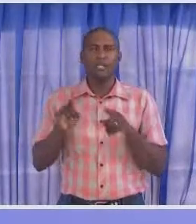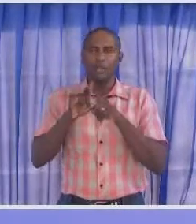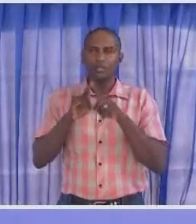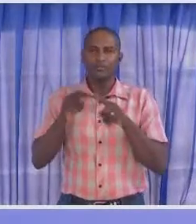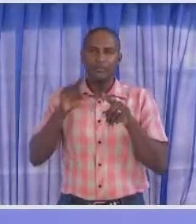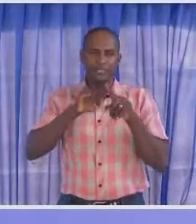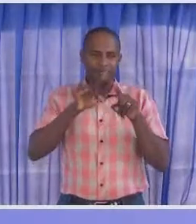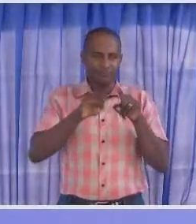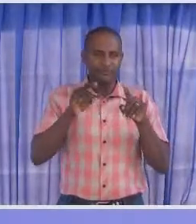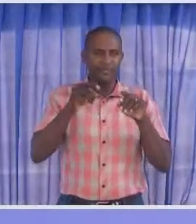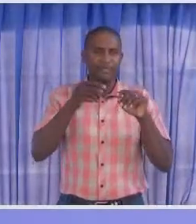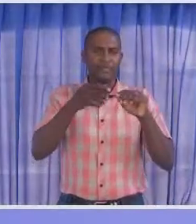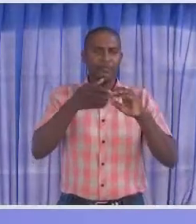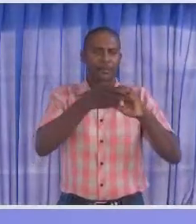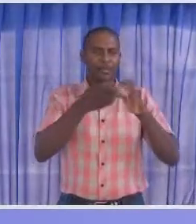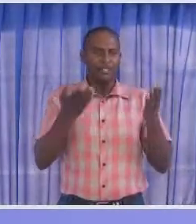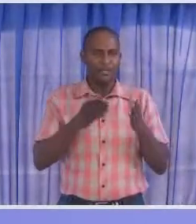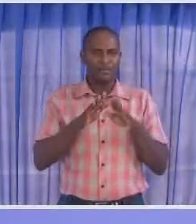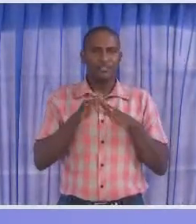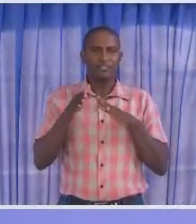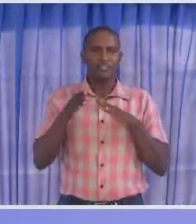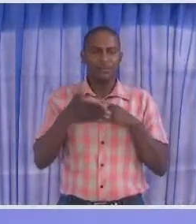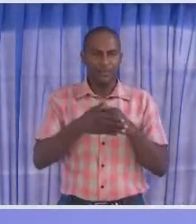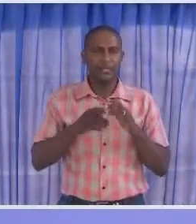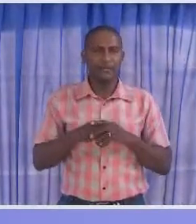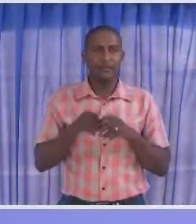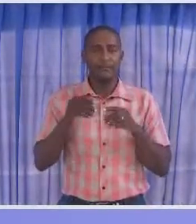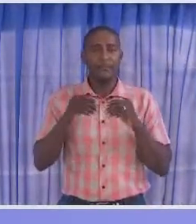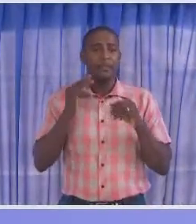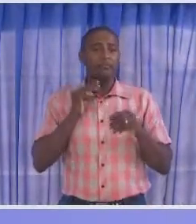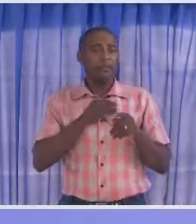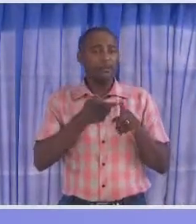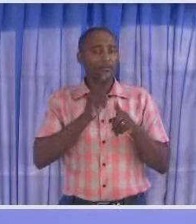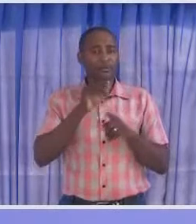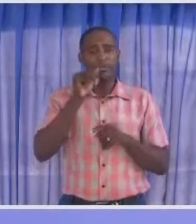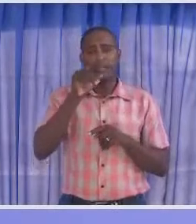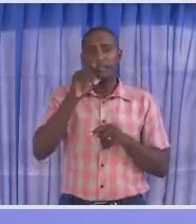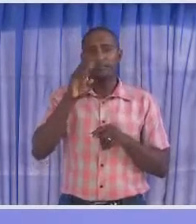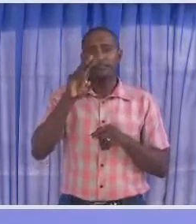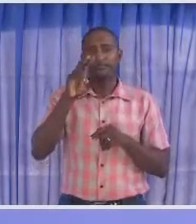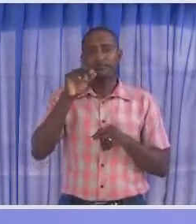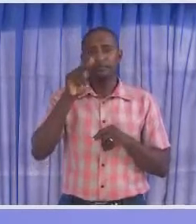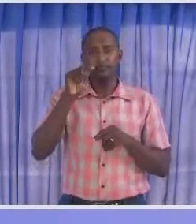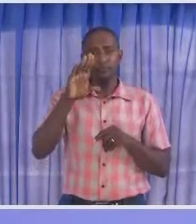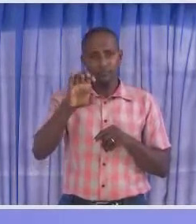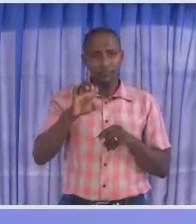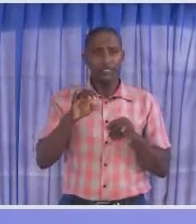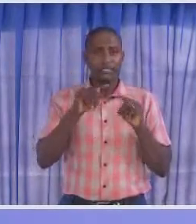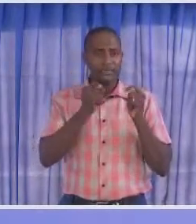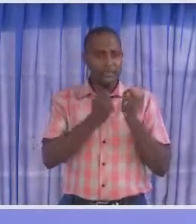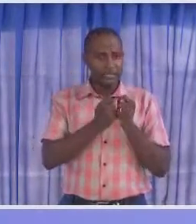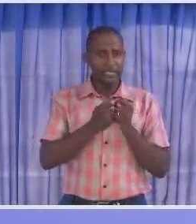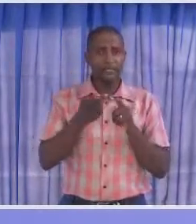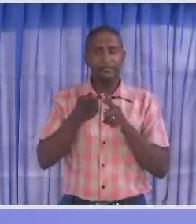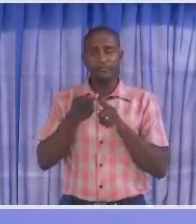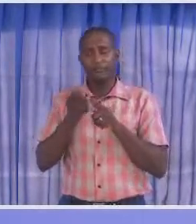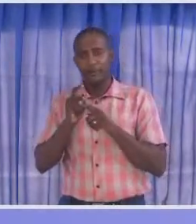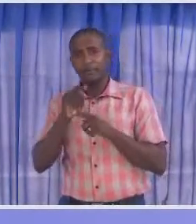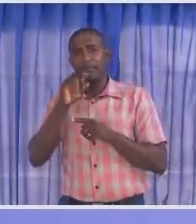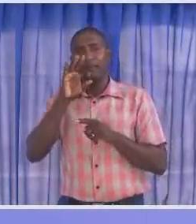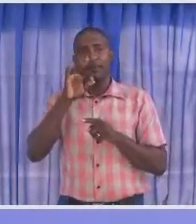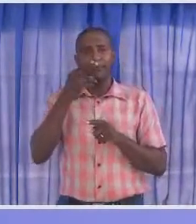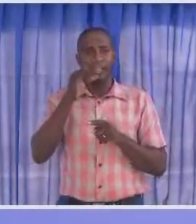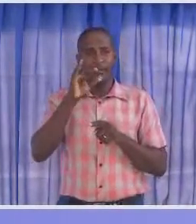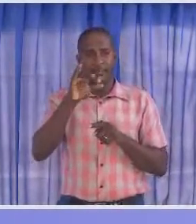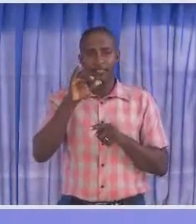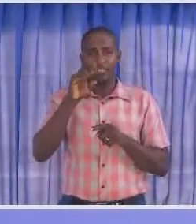Jamaica. Members of the advanced program team from FHI 360 here in Jamaica, and of course in